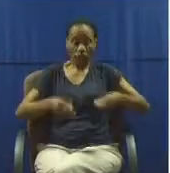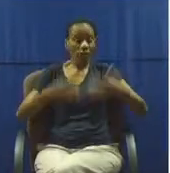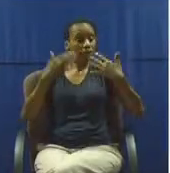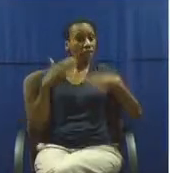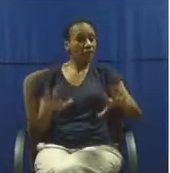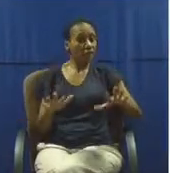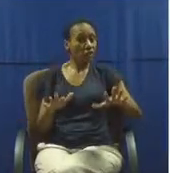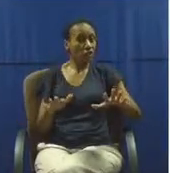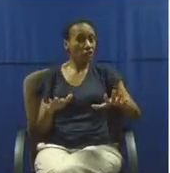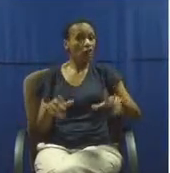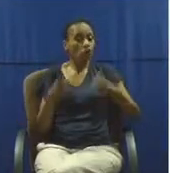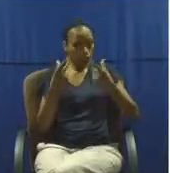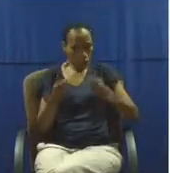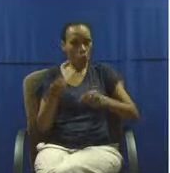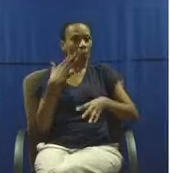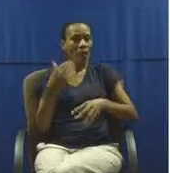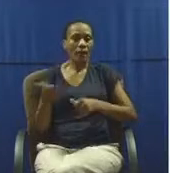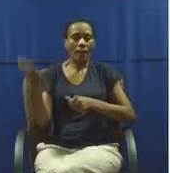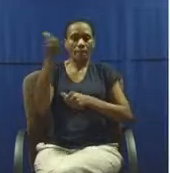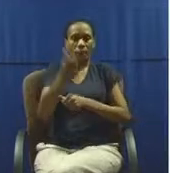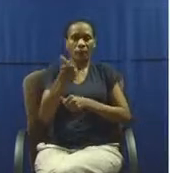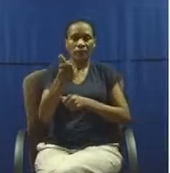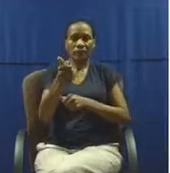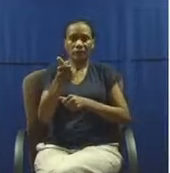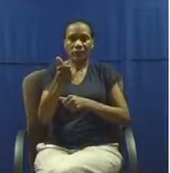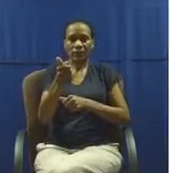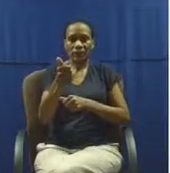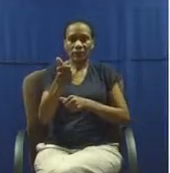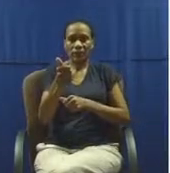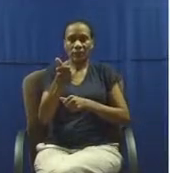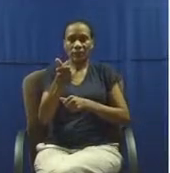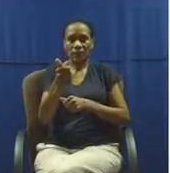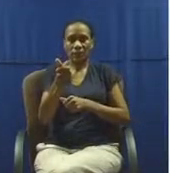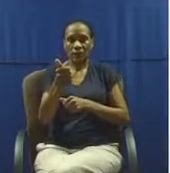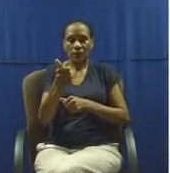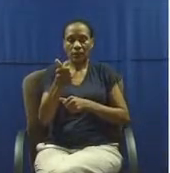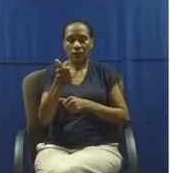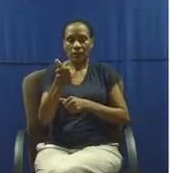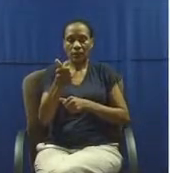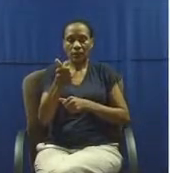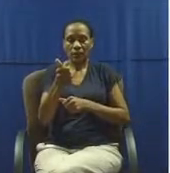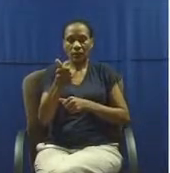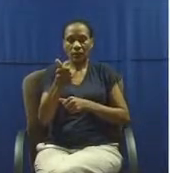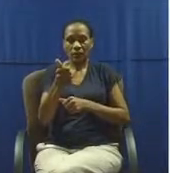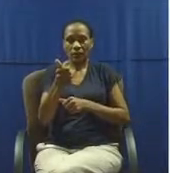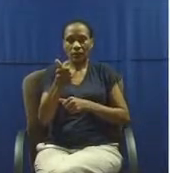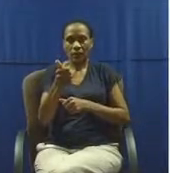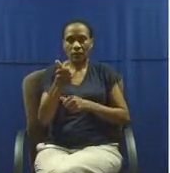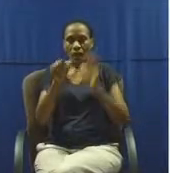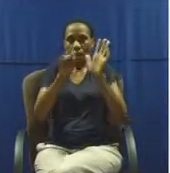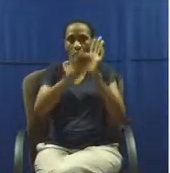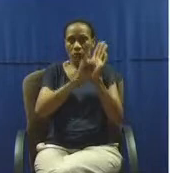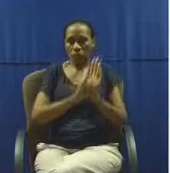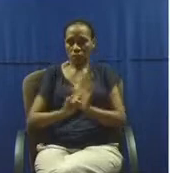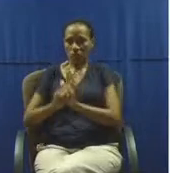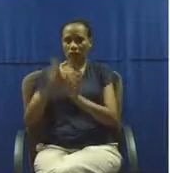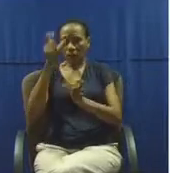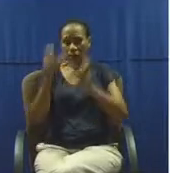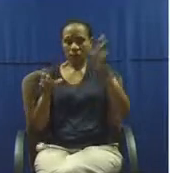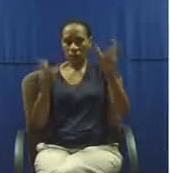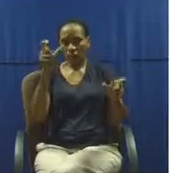to the appointment of the National Director of Public Prosecutions and to the identification of potential candidates for